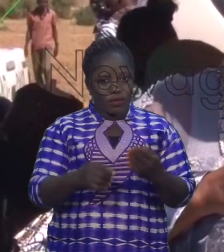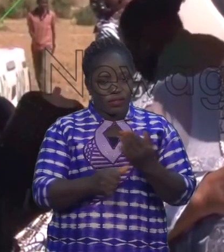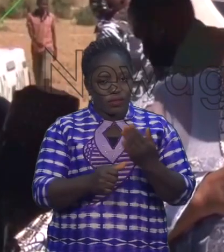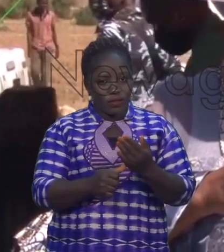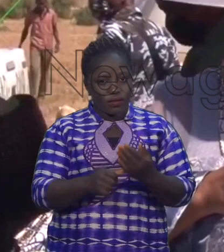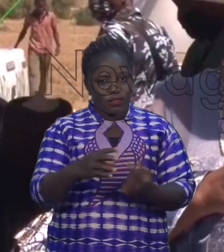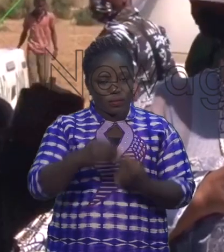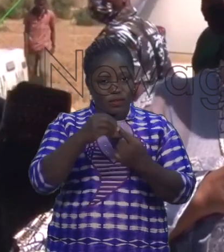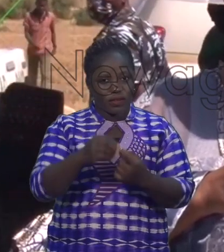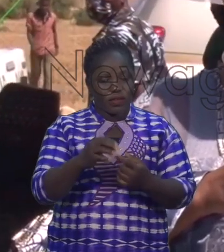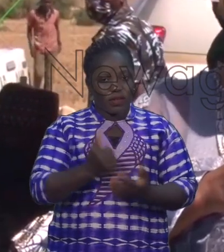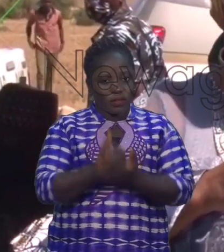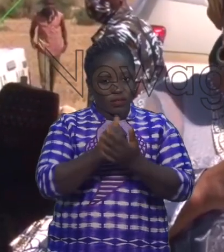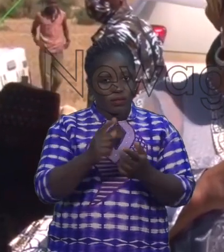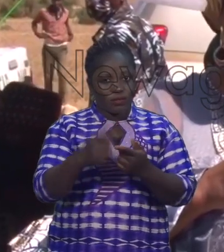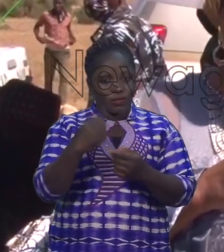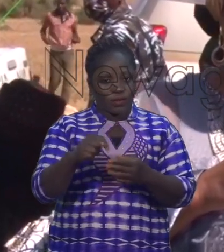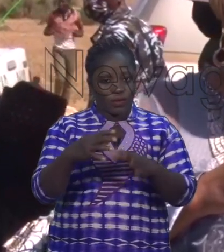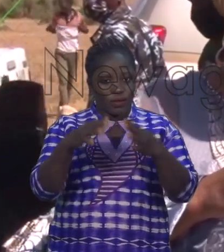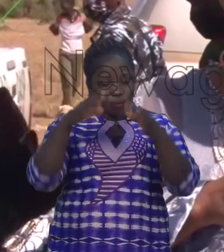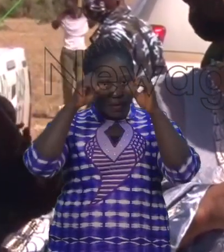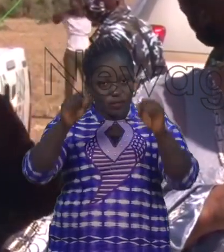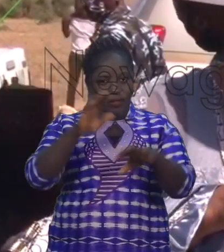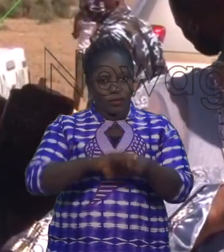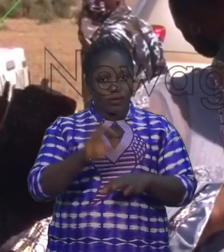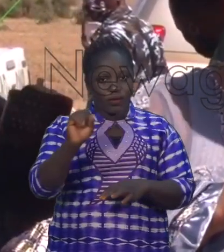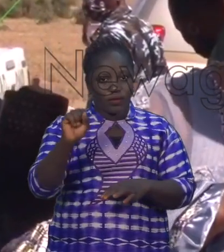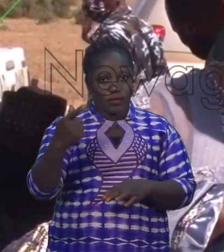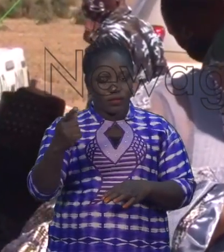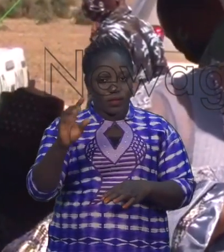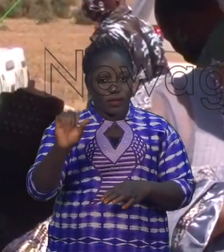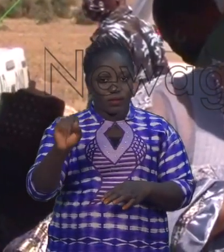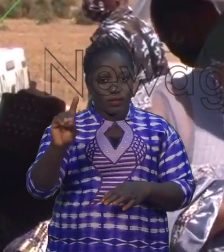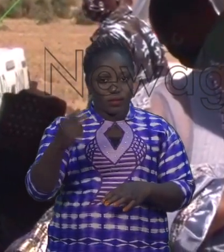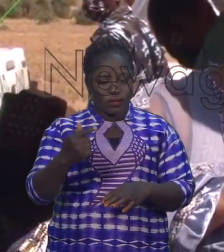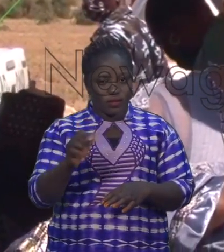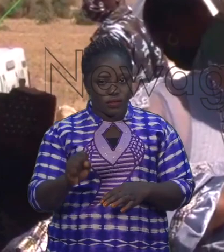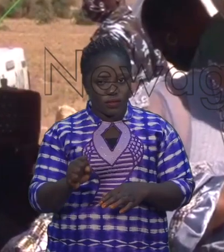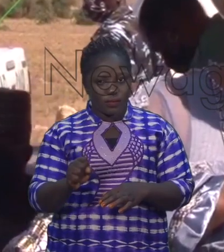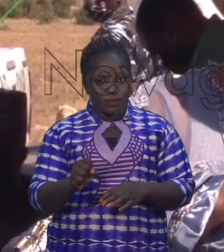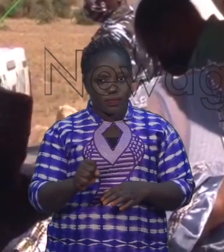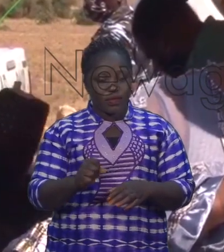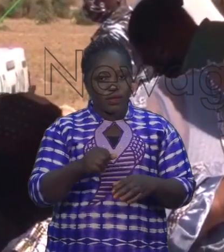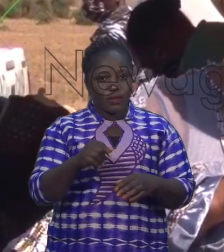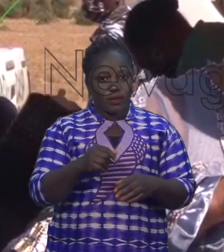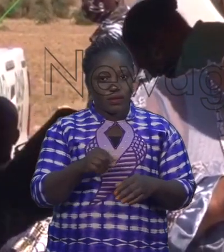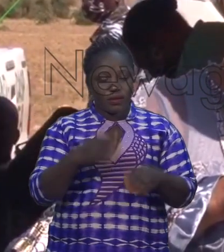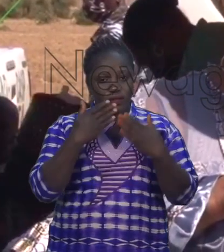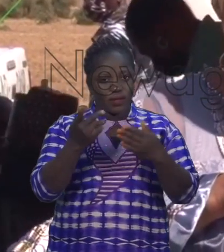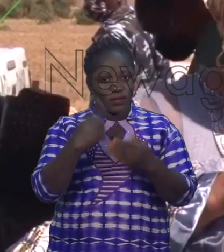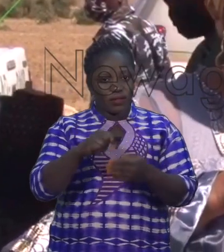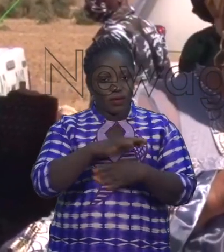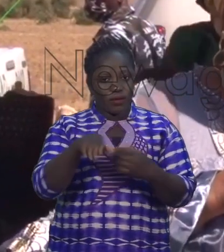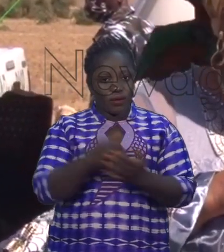Speaking, the Senior Special Assistant to President Muhammadu Buhari on Sustainable Development Goals, SDGs, Adejoke Orologbe